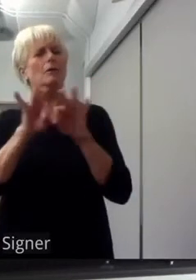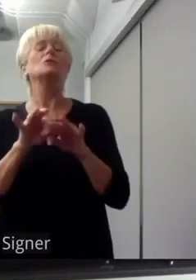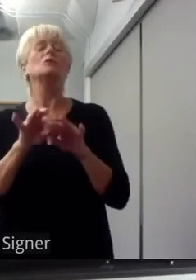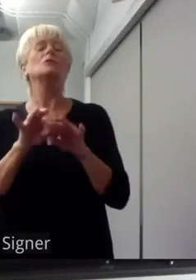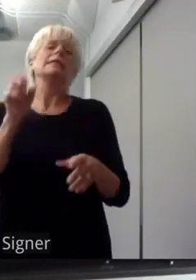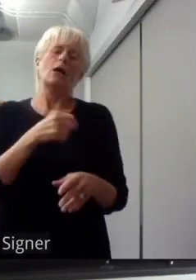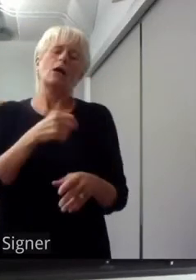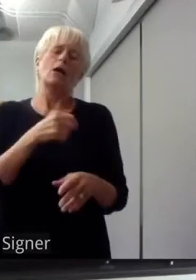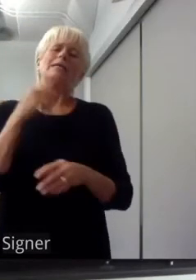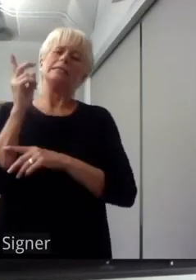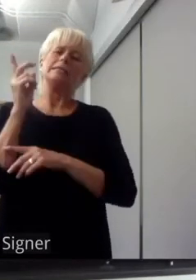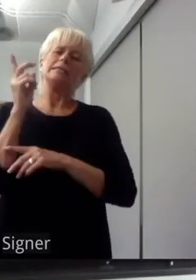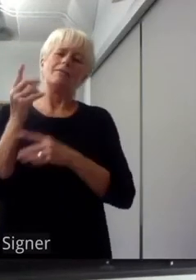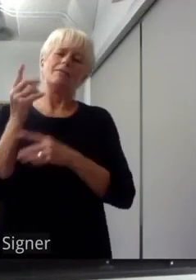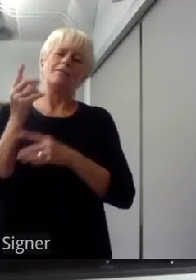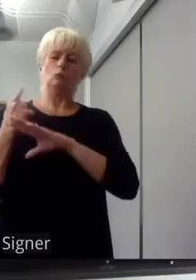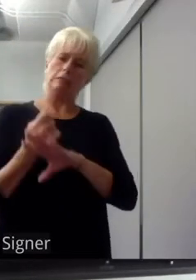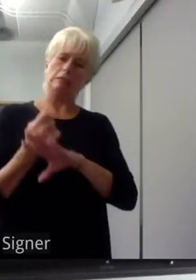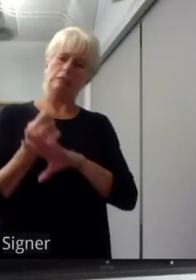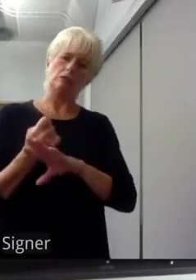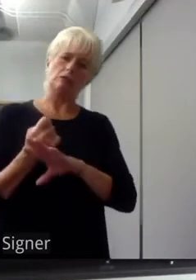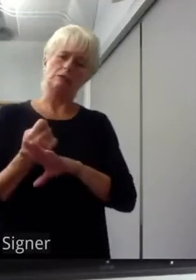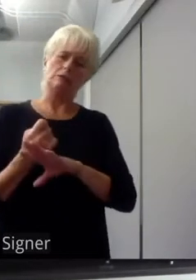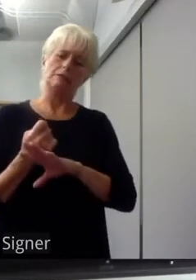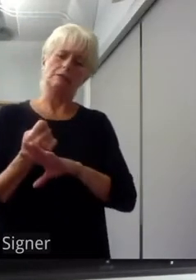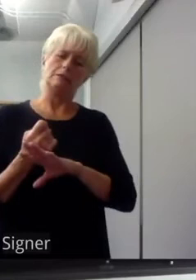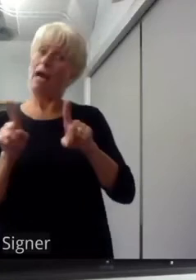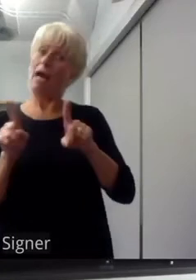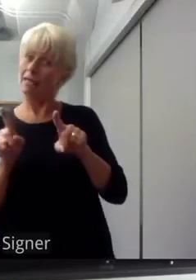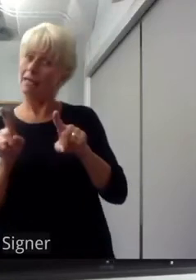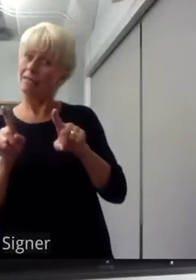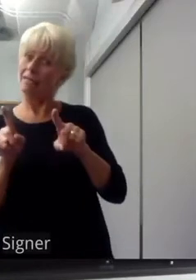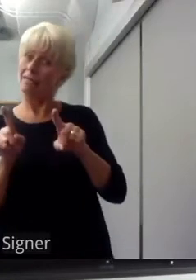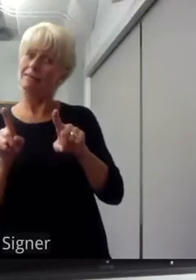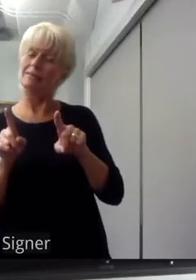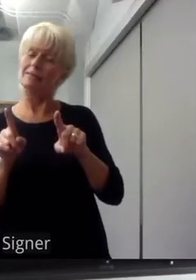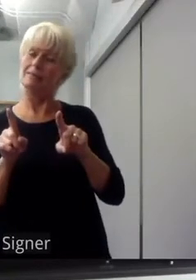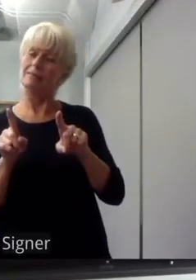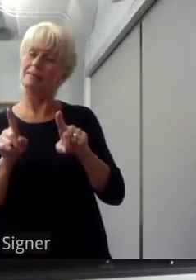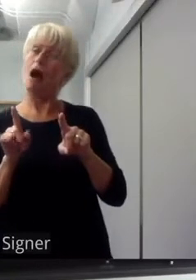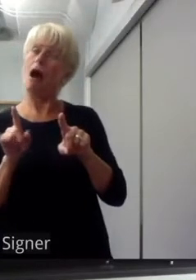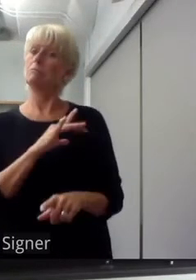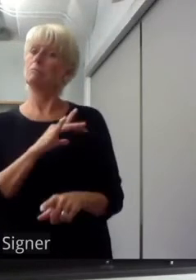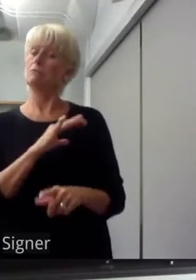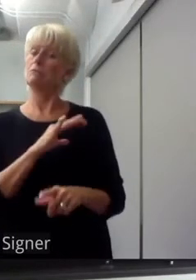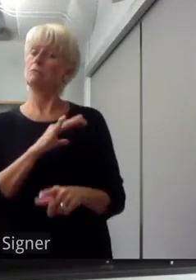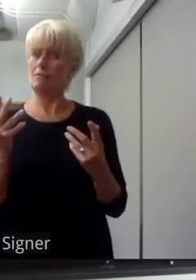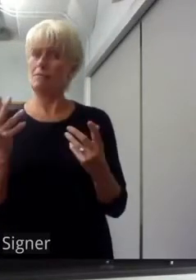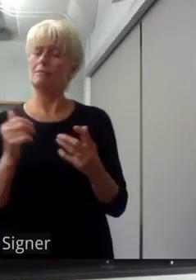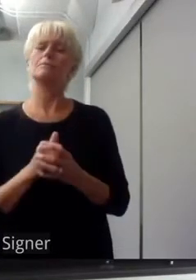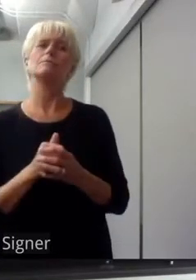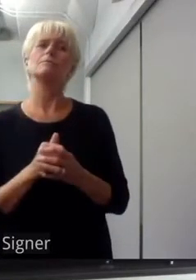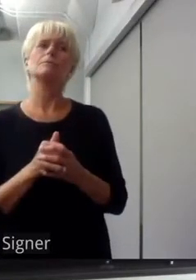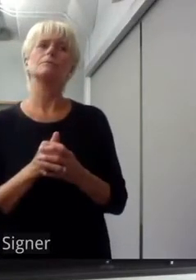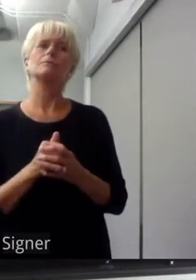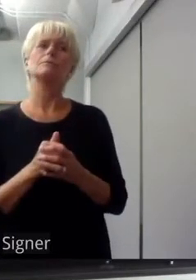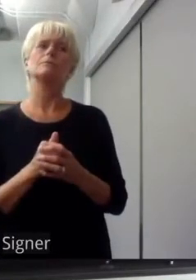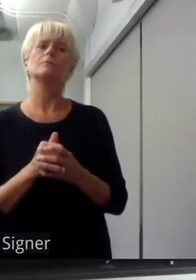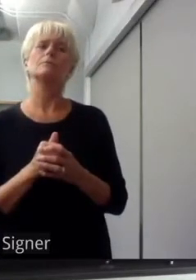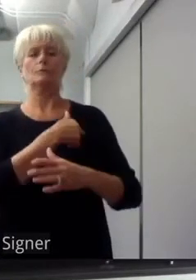note that we found really helpful. One was we created 4